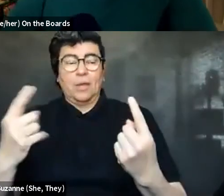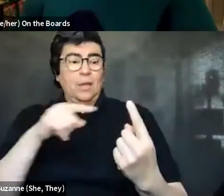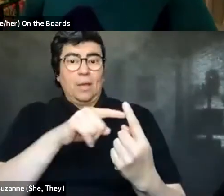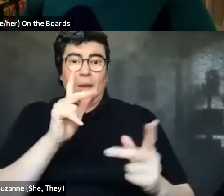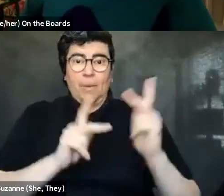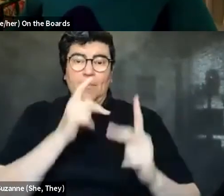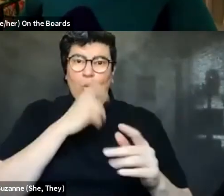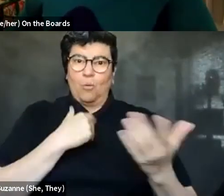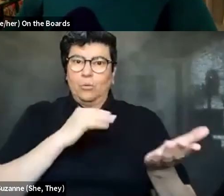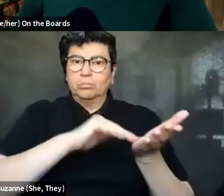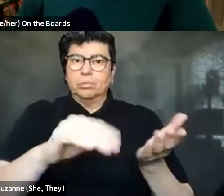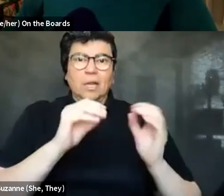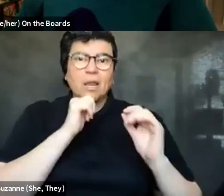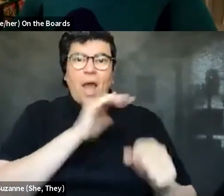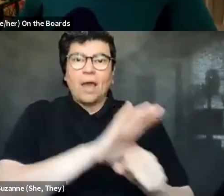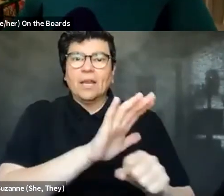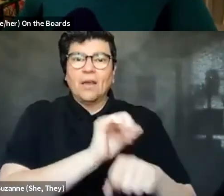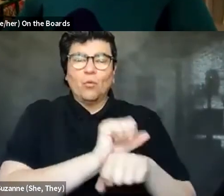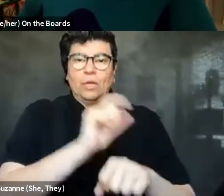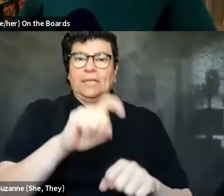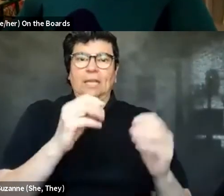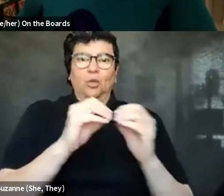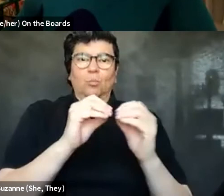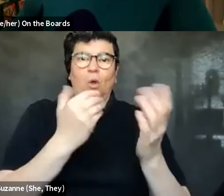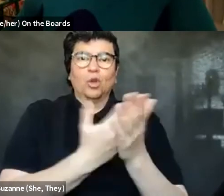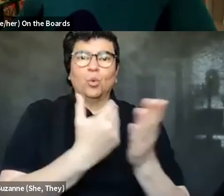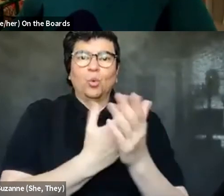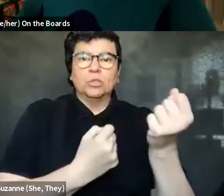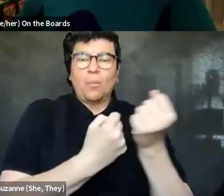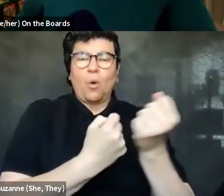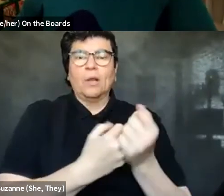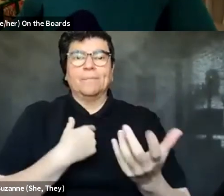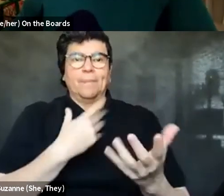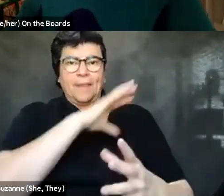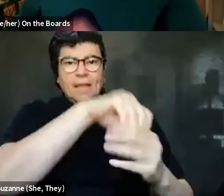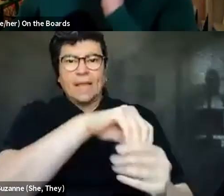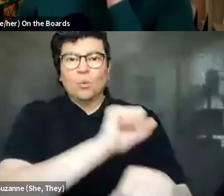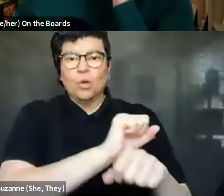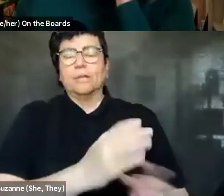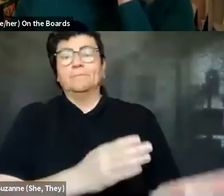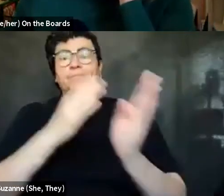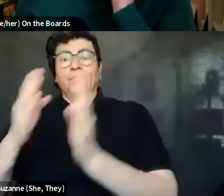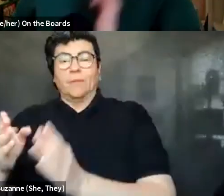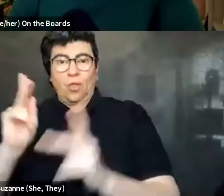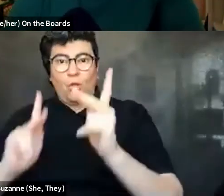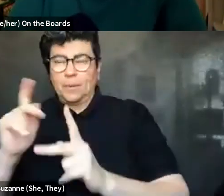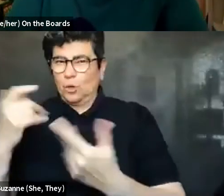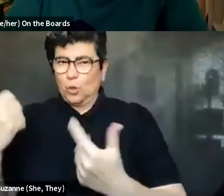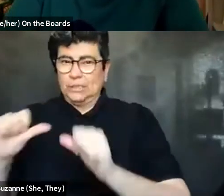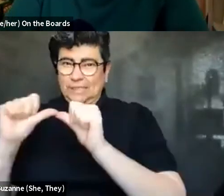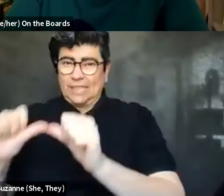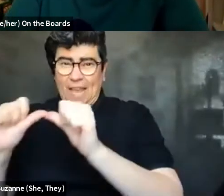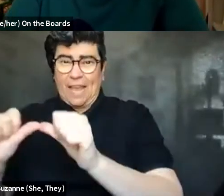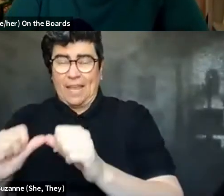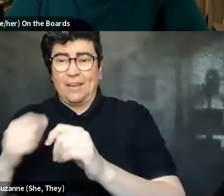work for a long time and need a lot of community support and are going to need support in getting re-engaged in work. And then those that have kind of tried to sustain these organizations